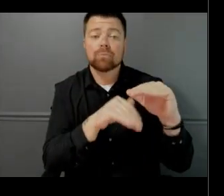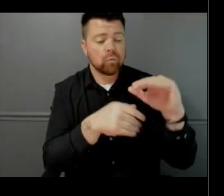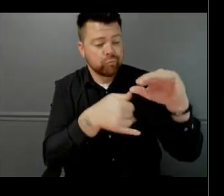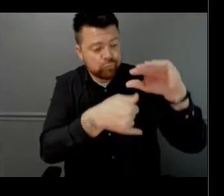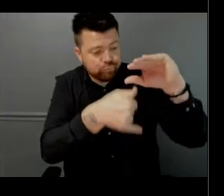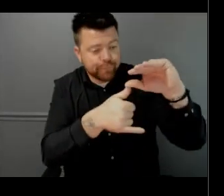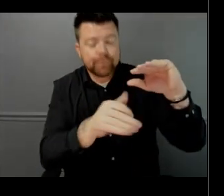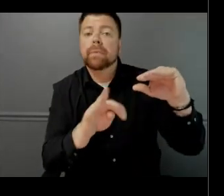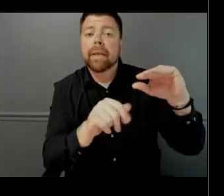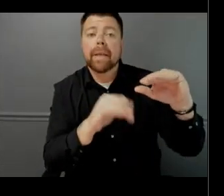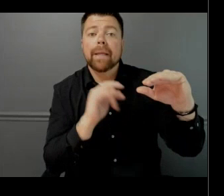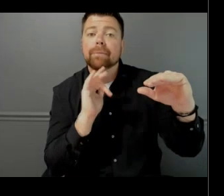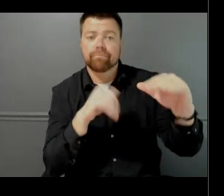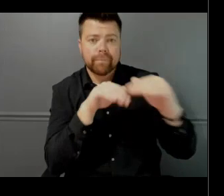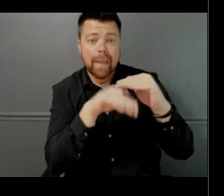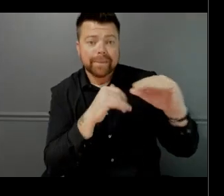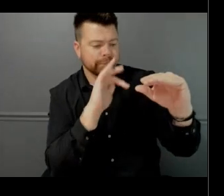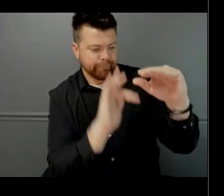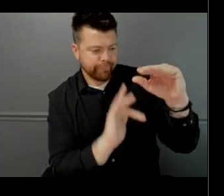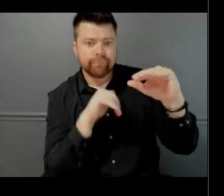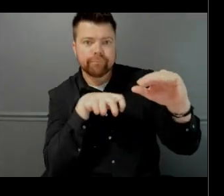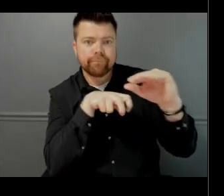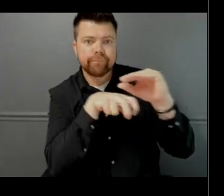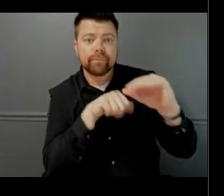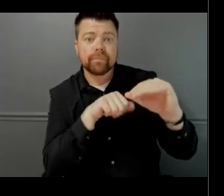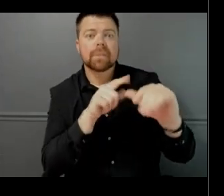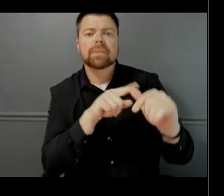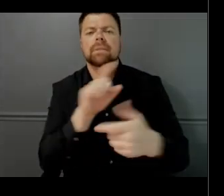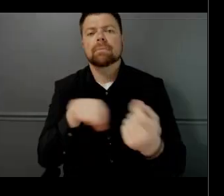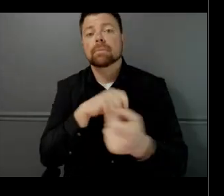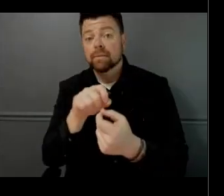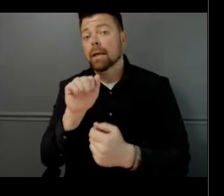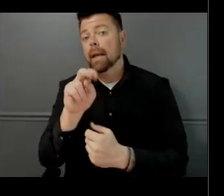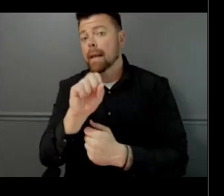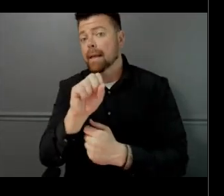other features specified in ANSI.